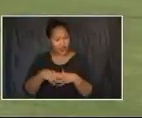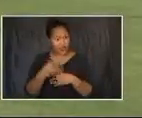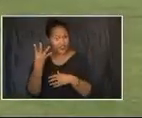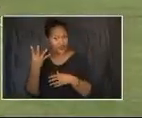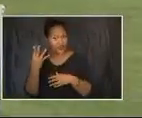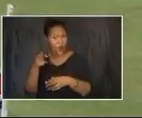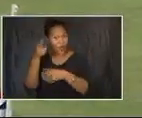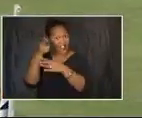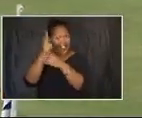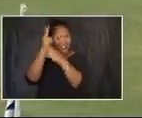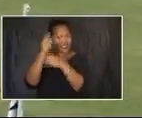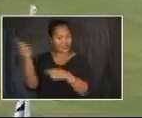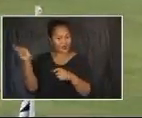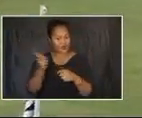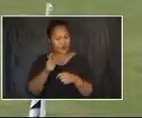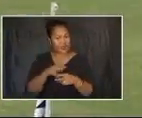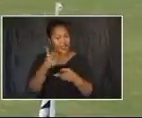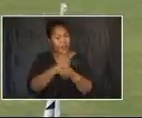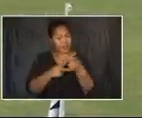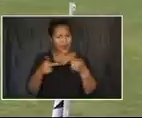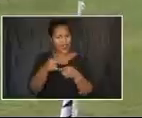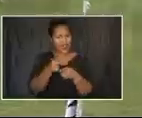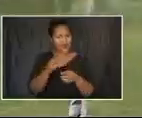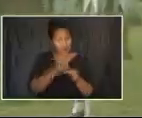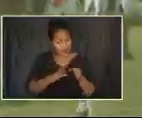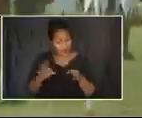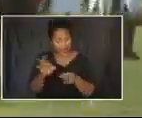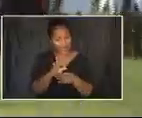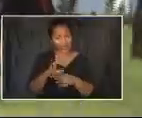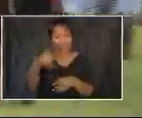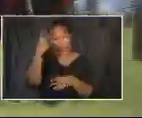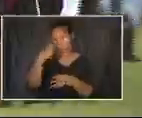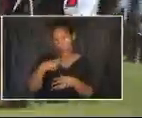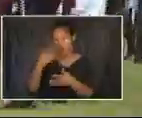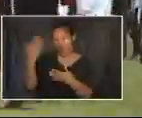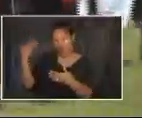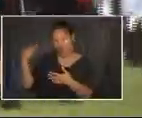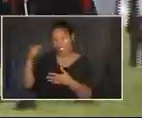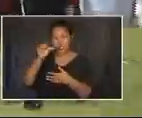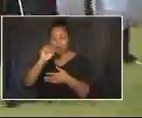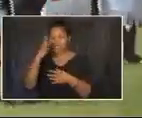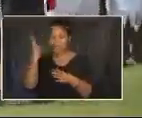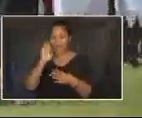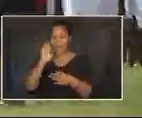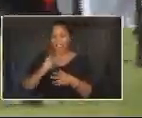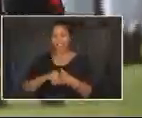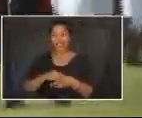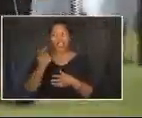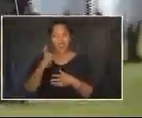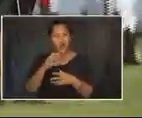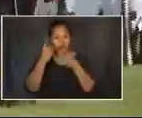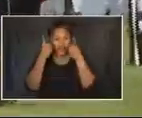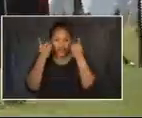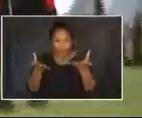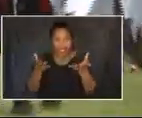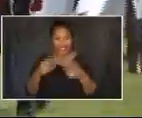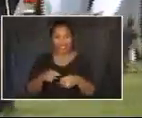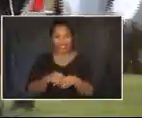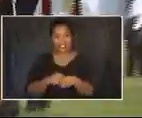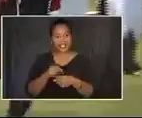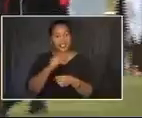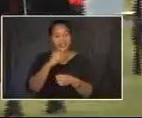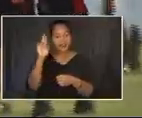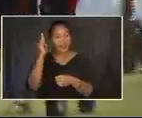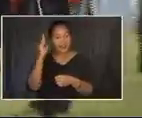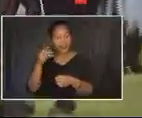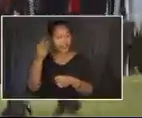guns to replace the old decommissioned ones. And also displayed to the rear is the Bushmasters. 3 of